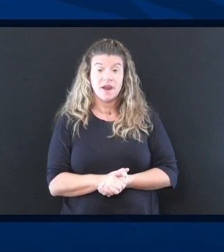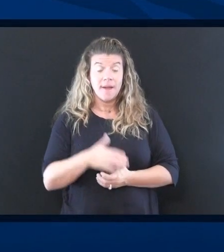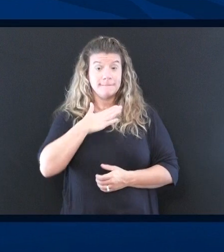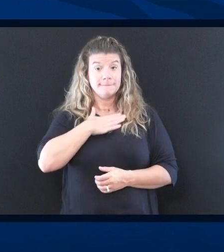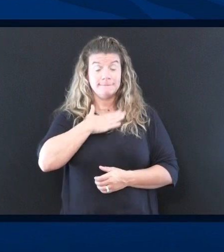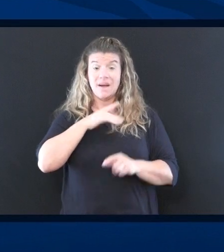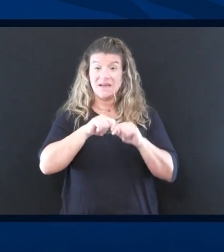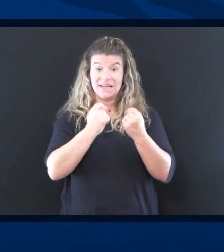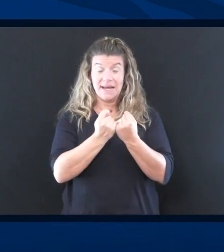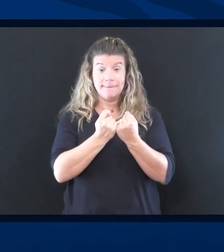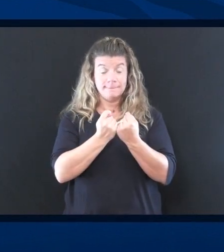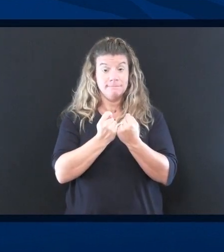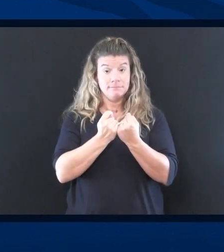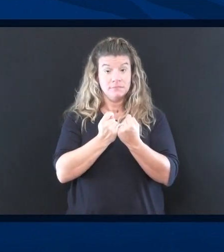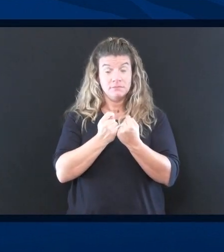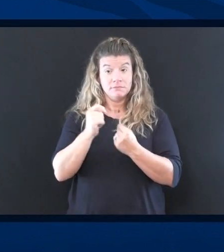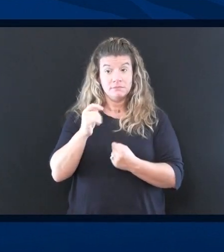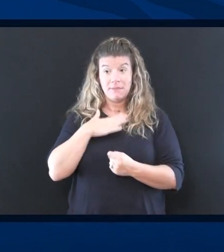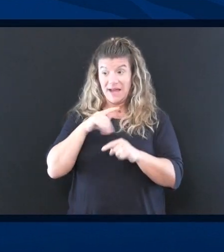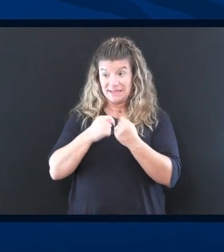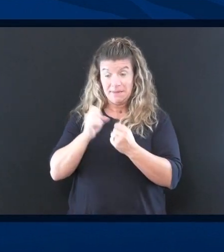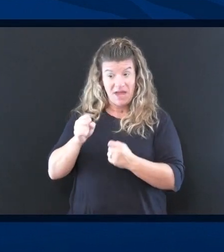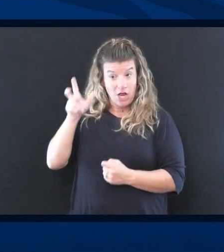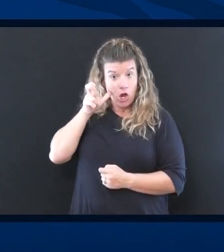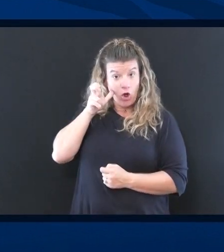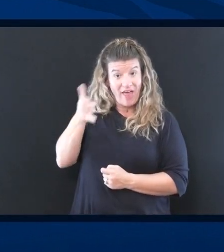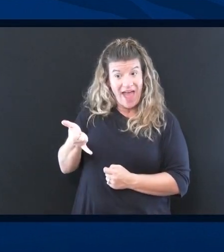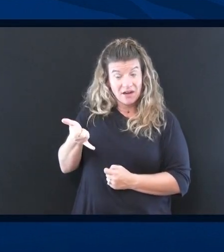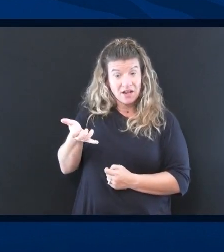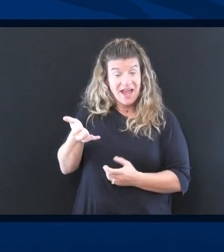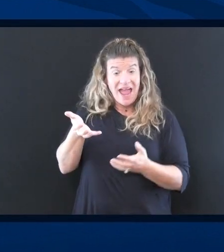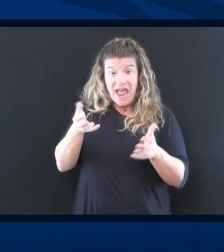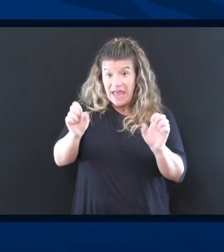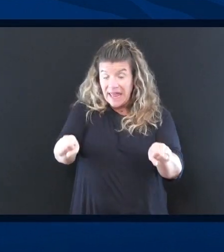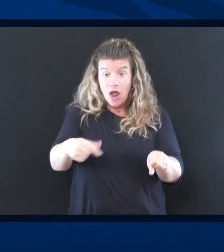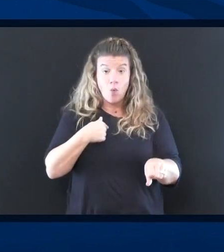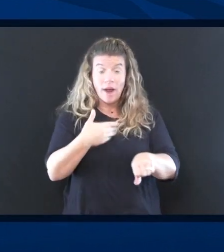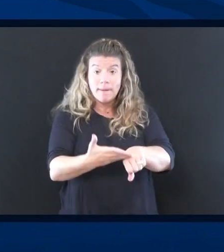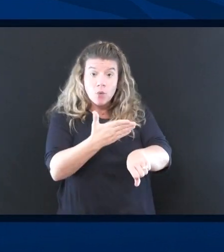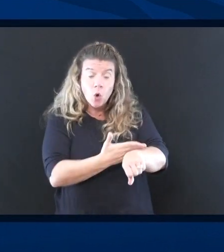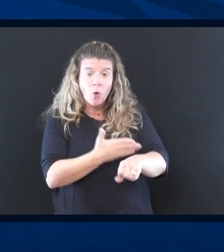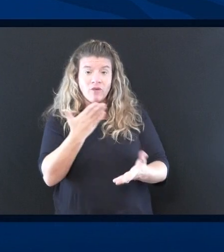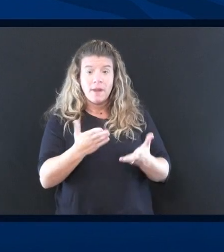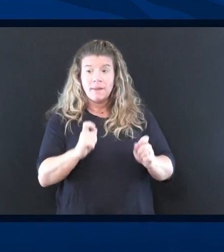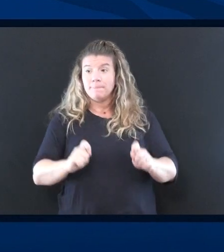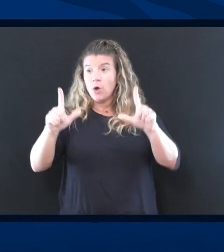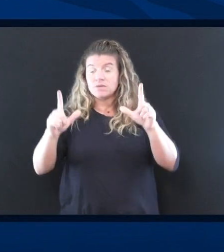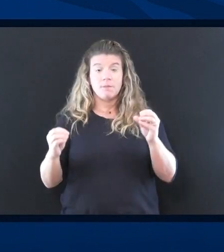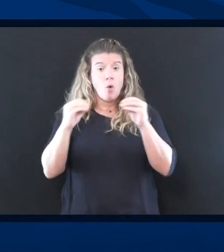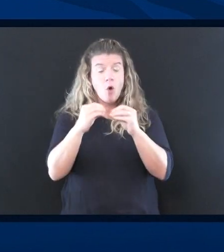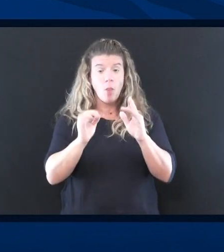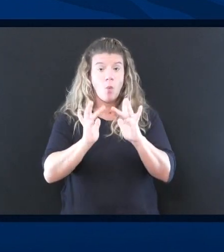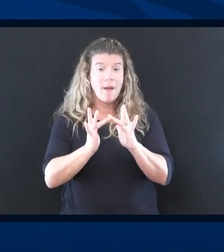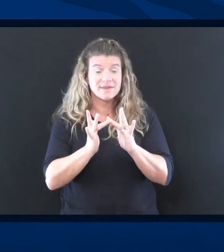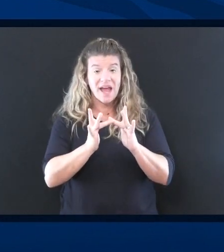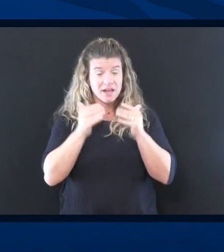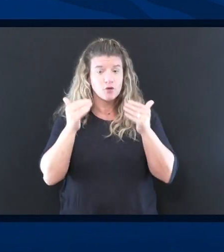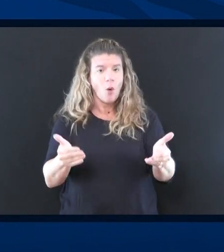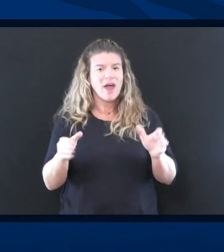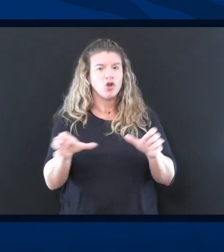Dr. Marsh, you hear all this and everything. If we can make things better, or we can put more things up on the website, let's do it.